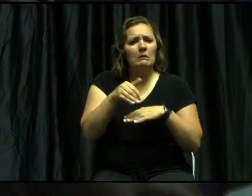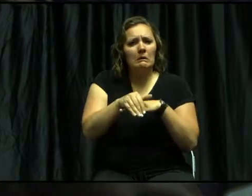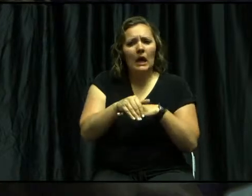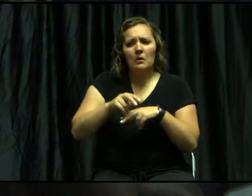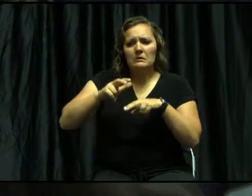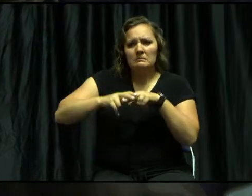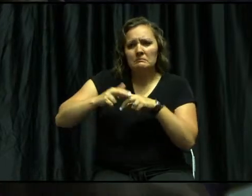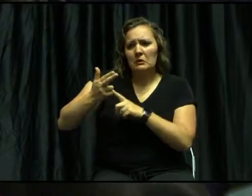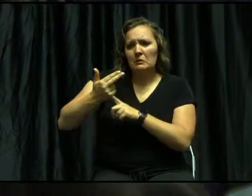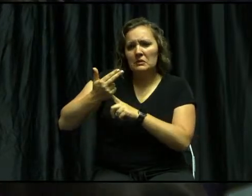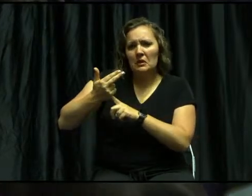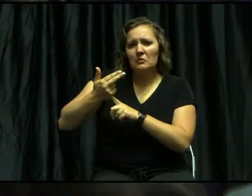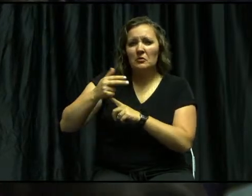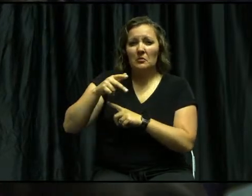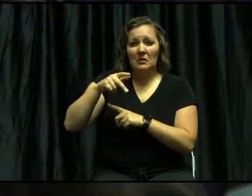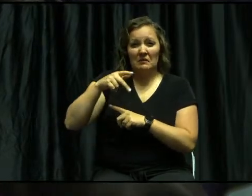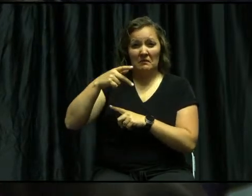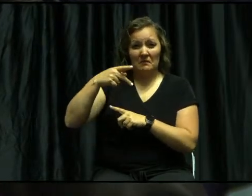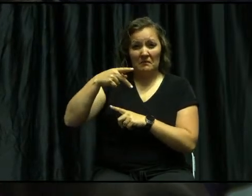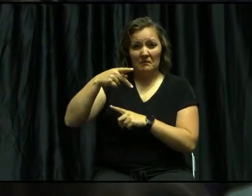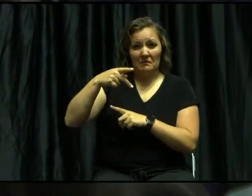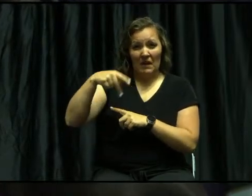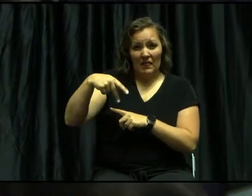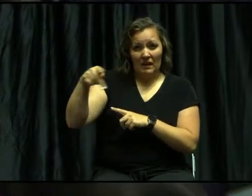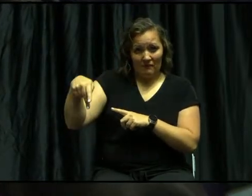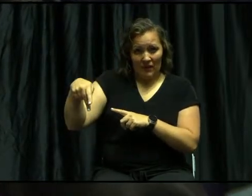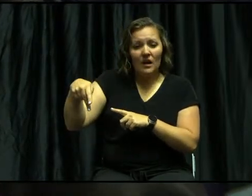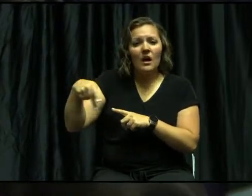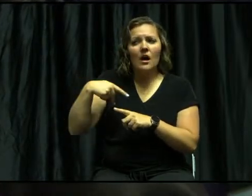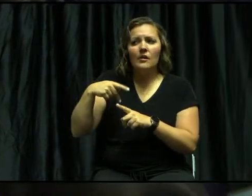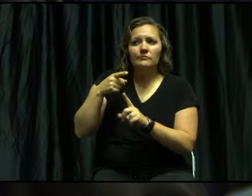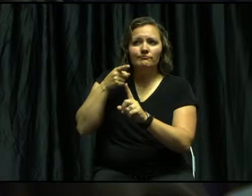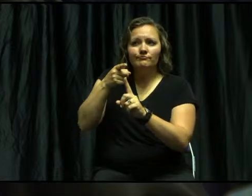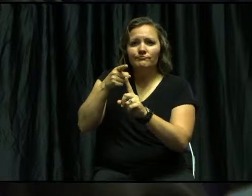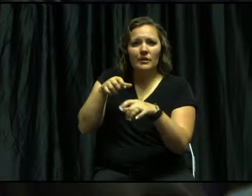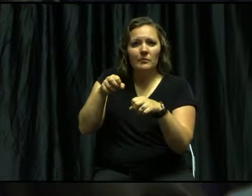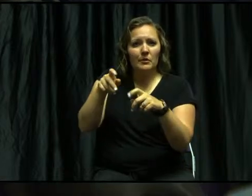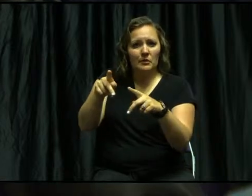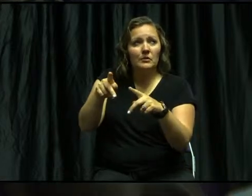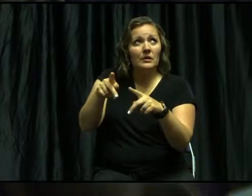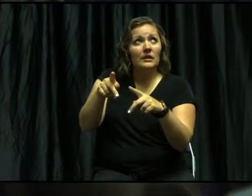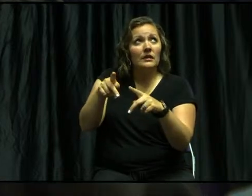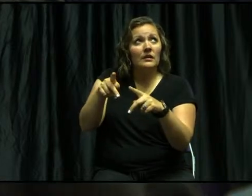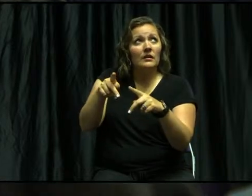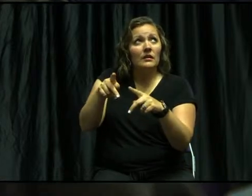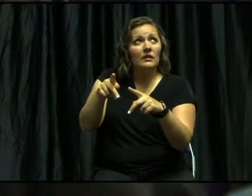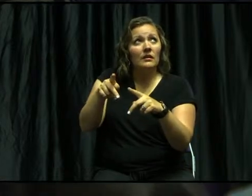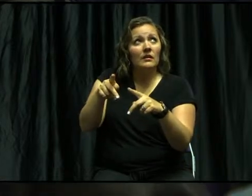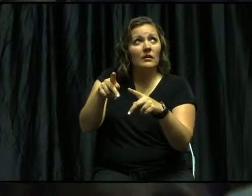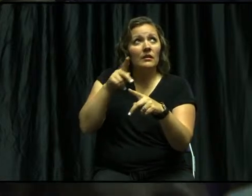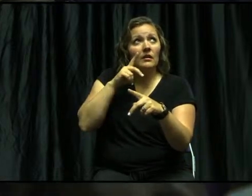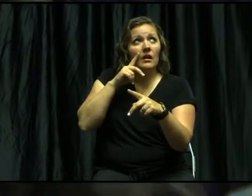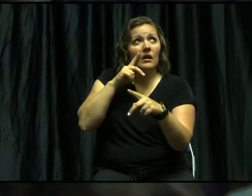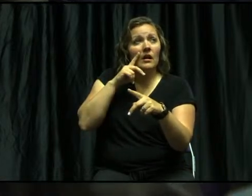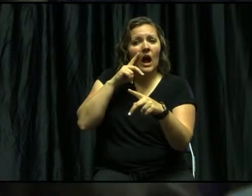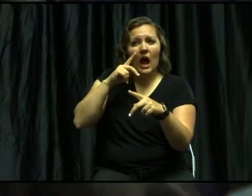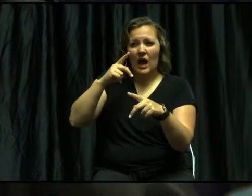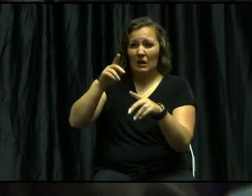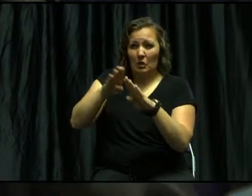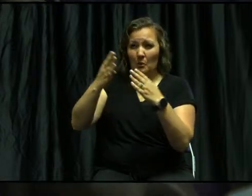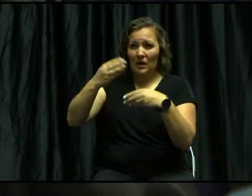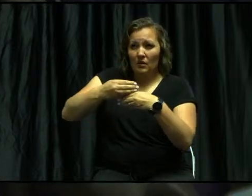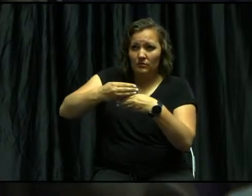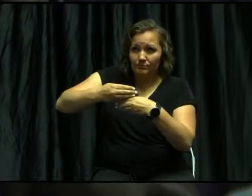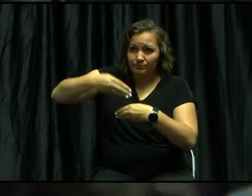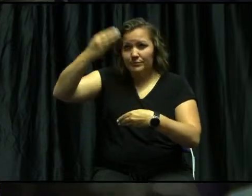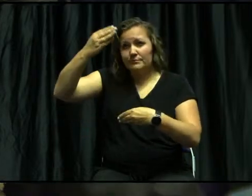in Philadelphia, pursuing another opportunity of getting back into football, I pulled up the blinds in my room and I looked up